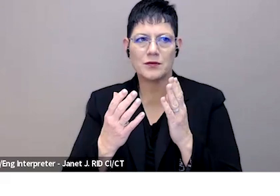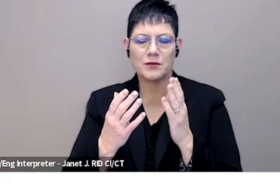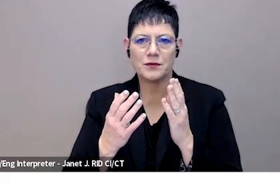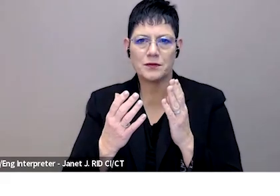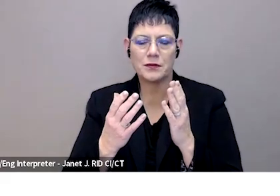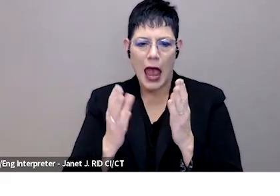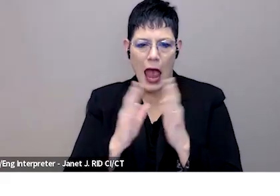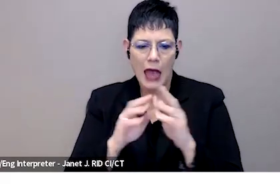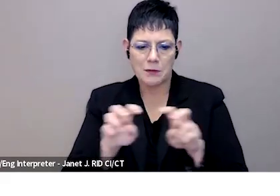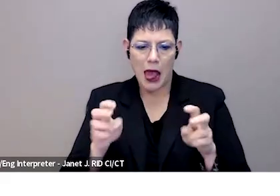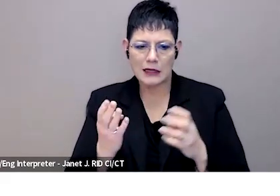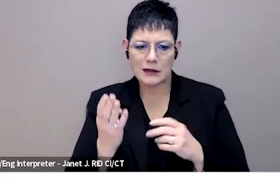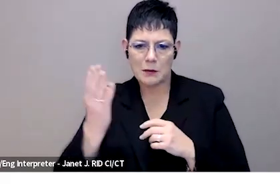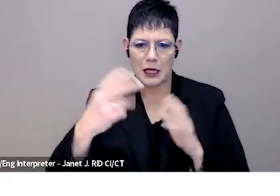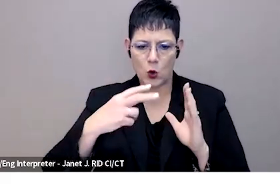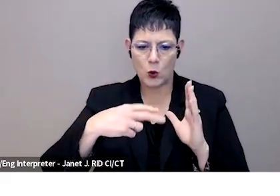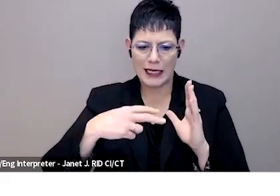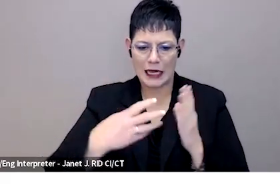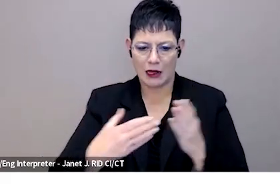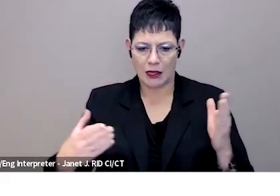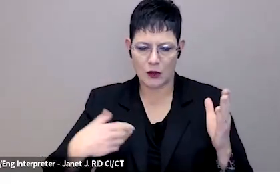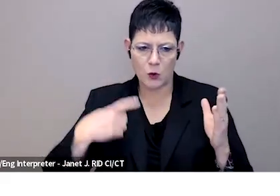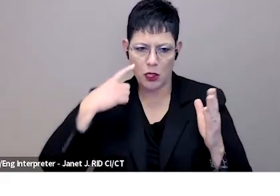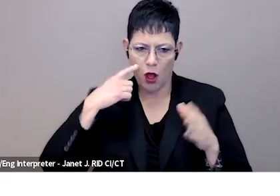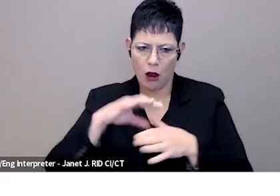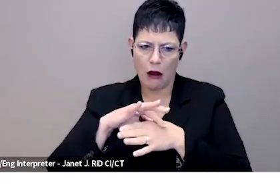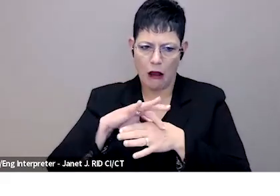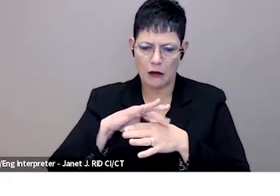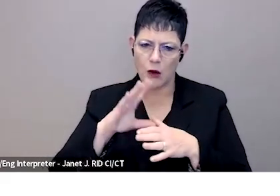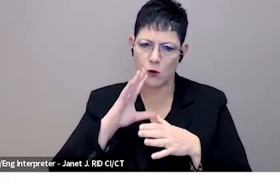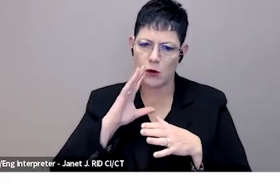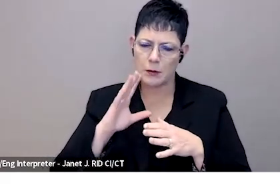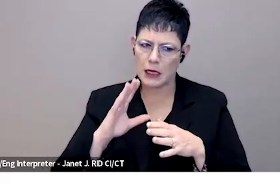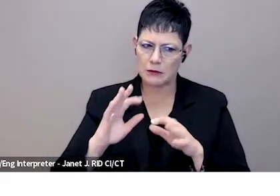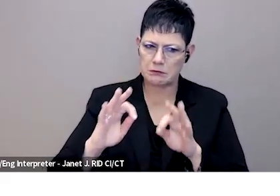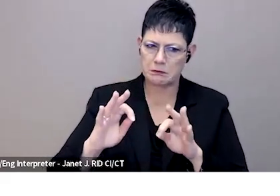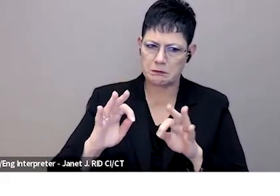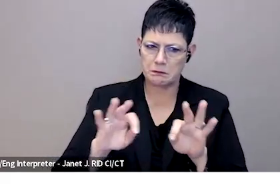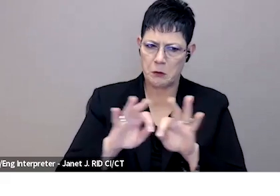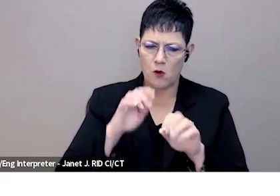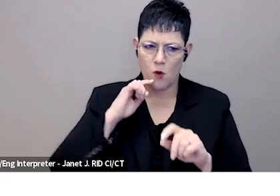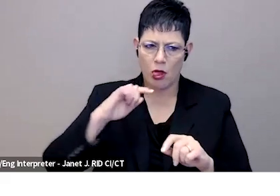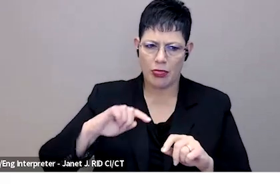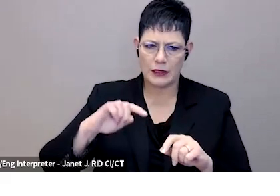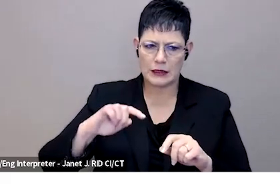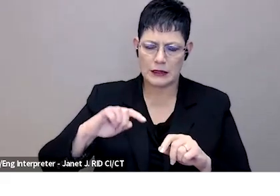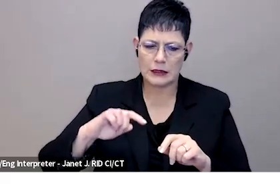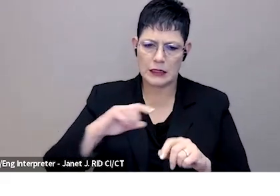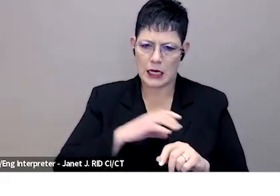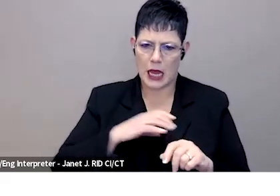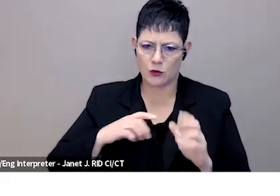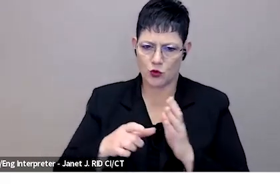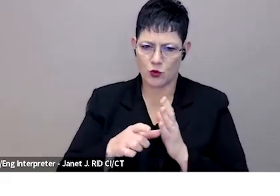submit reading material that we felt would be pertinent for our RAISE Council to review